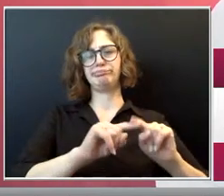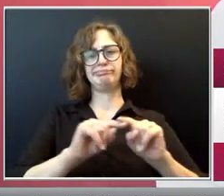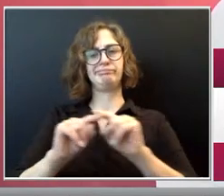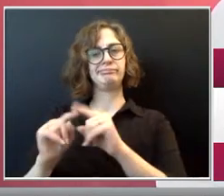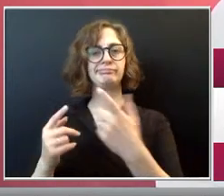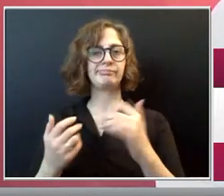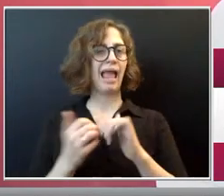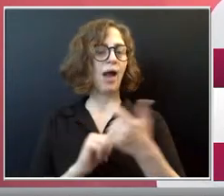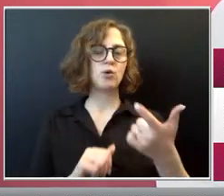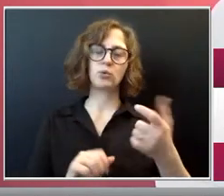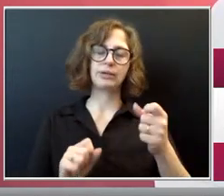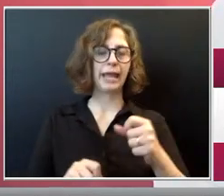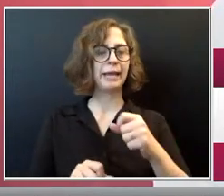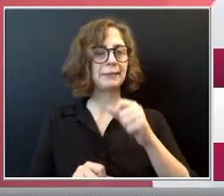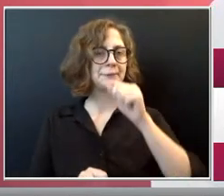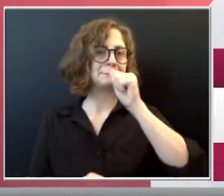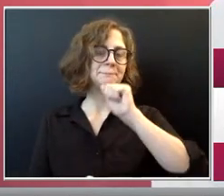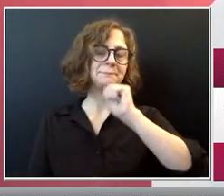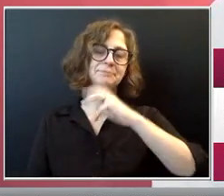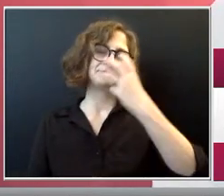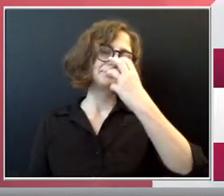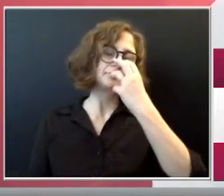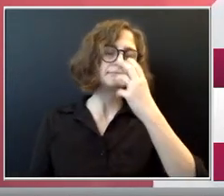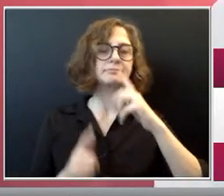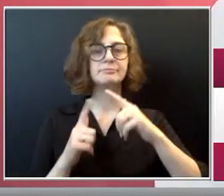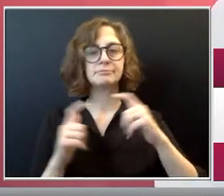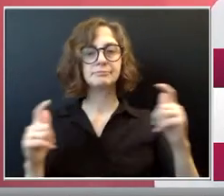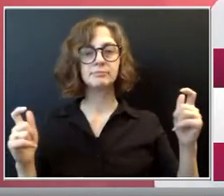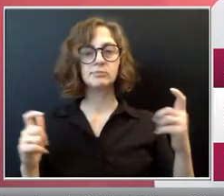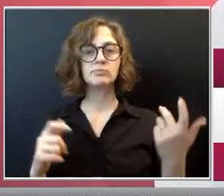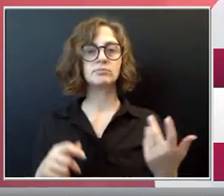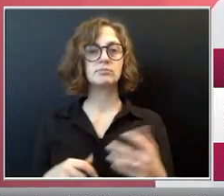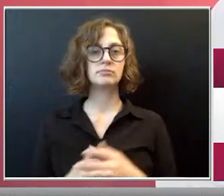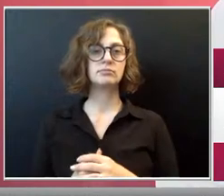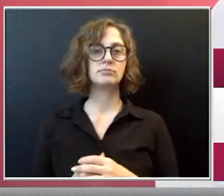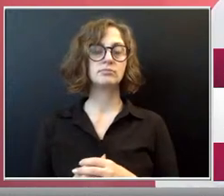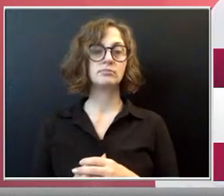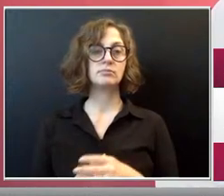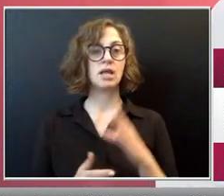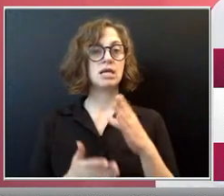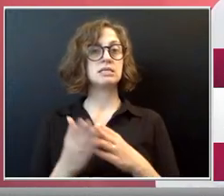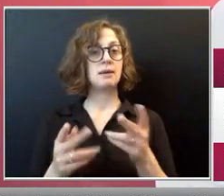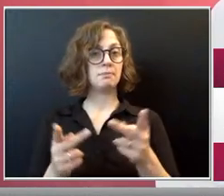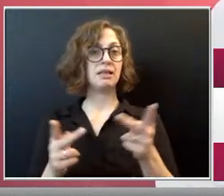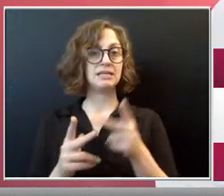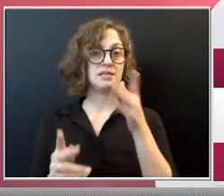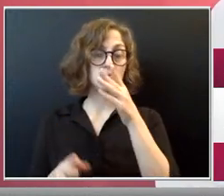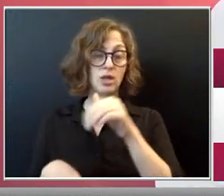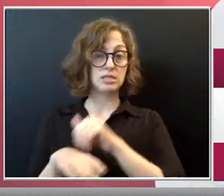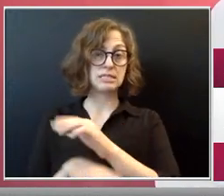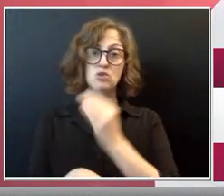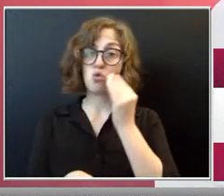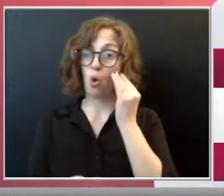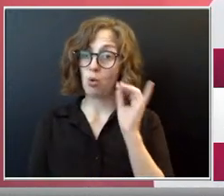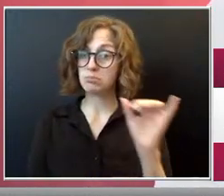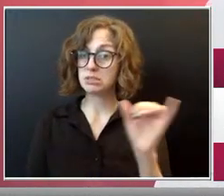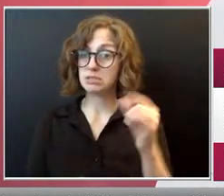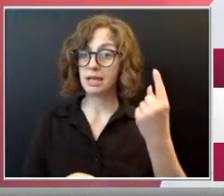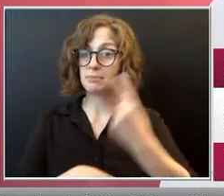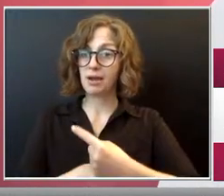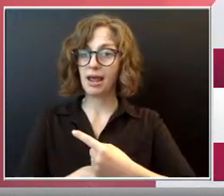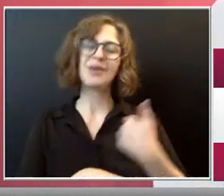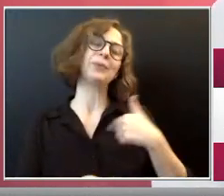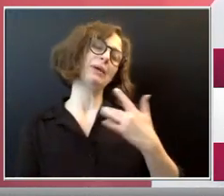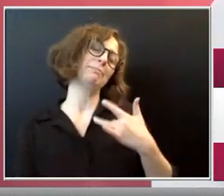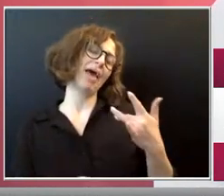the typical expectation is there are some places that do same-day discharge. We typically keep people overnight, discharge people the next morning. You have to